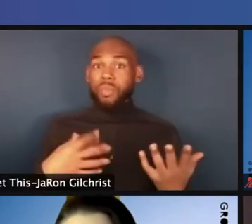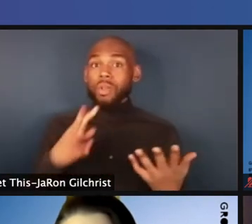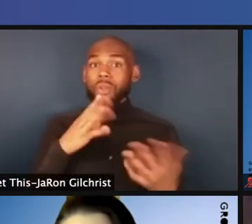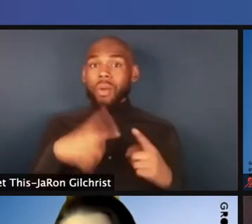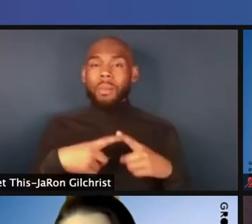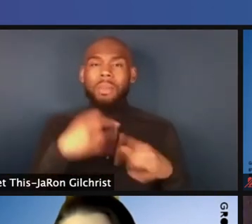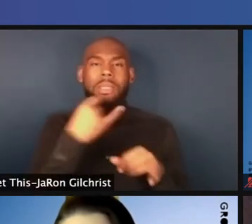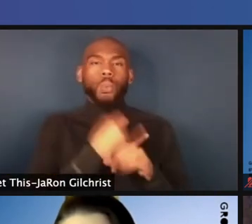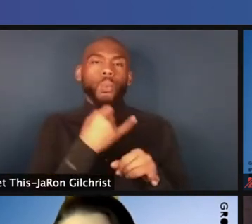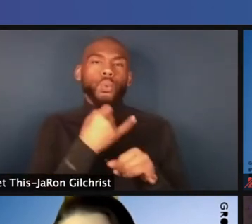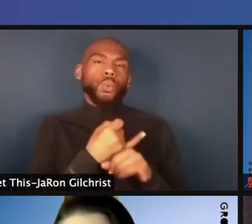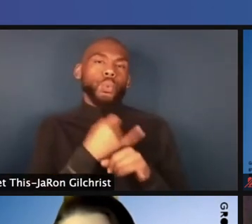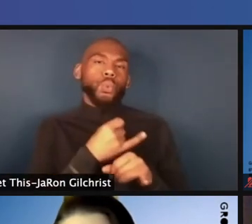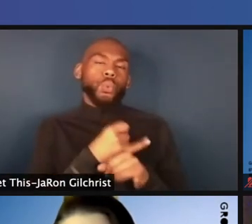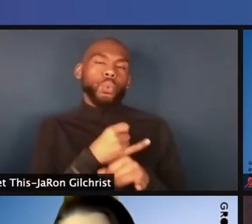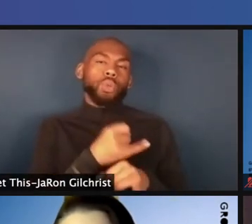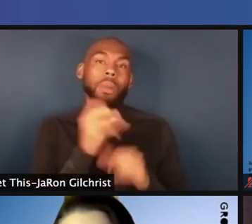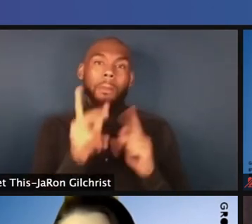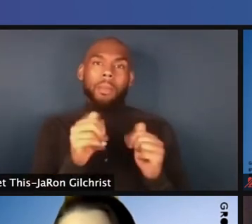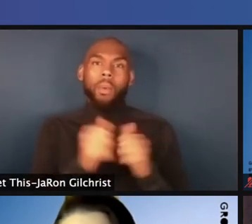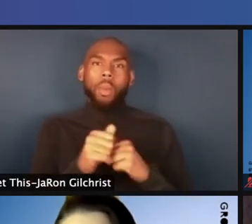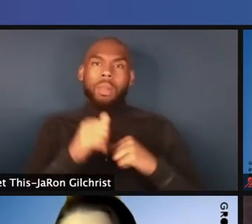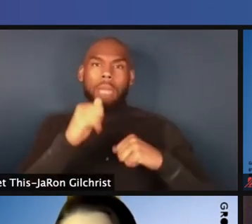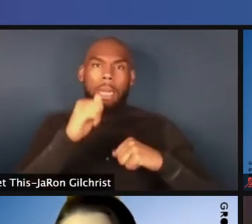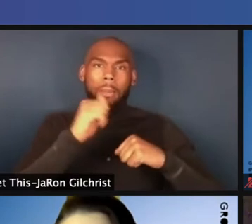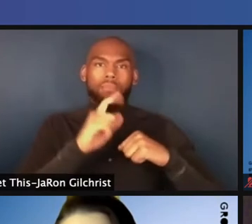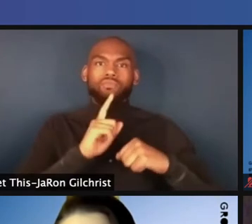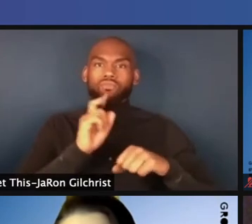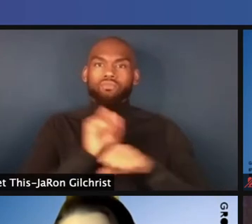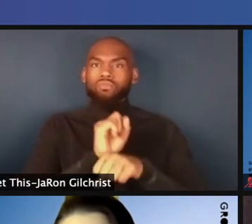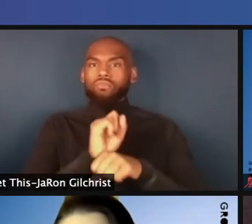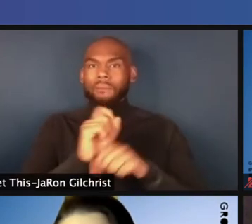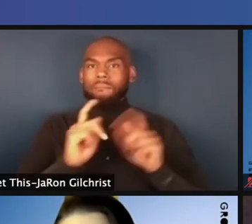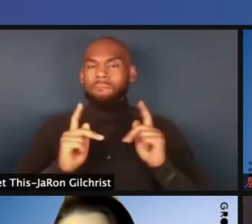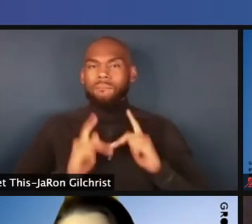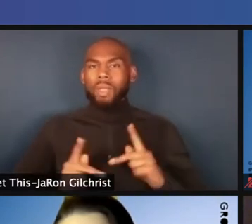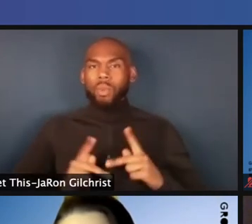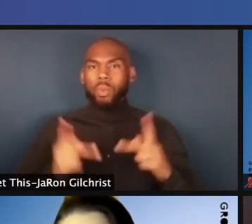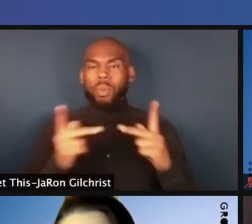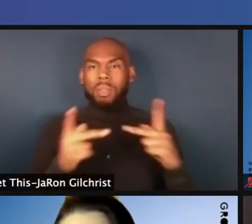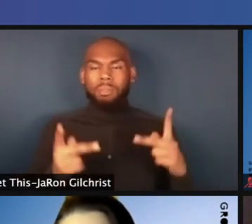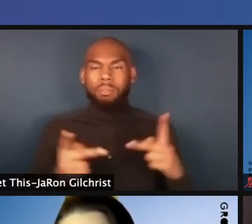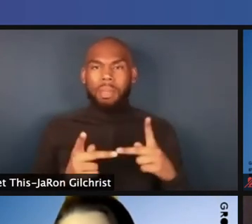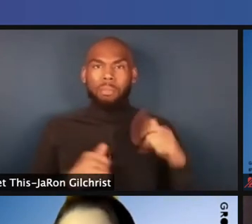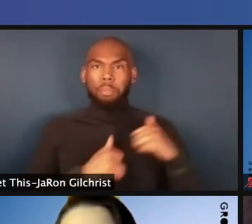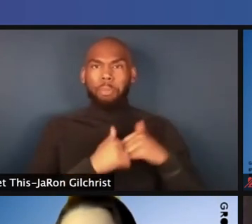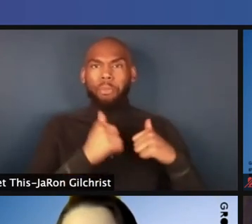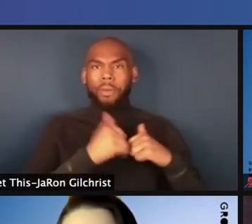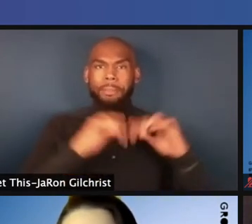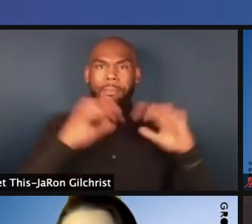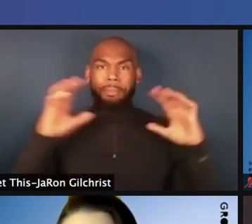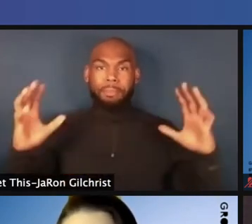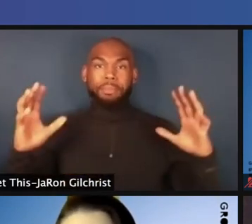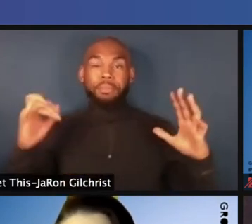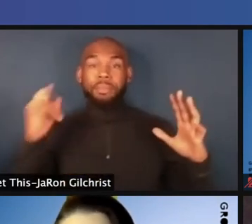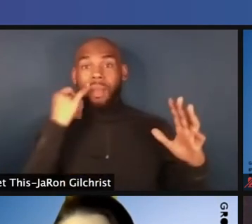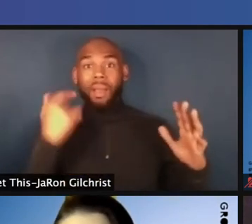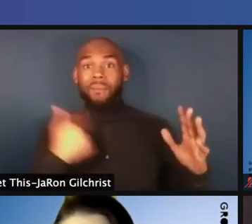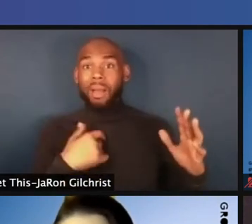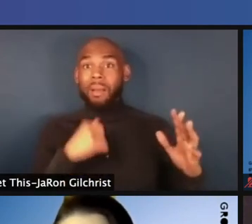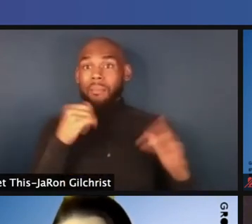about people with brick and mortar spaces, but I actually am sort of curious, if I'm not an institution, if I'm an